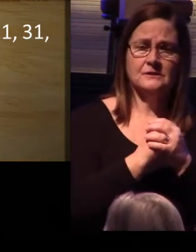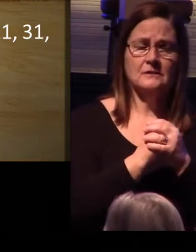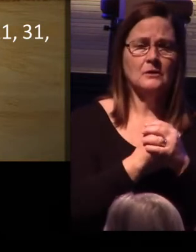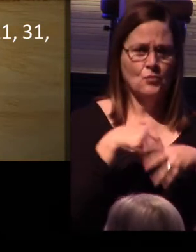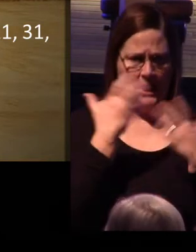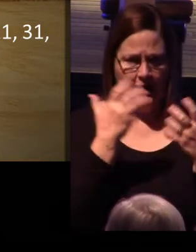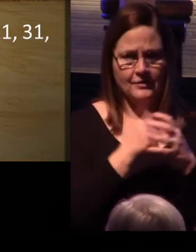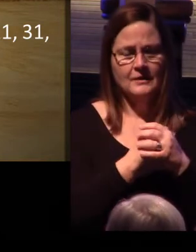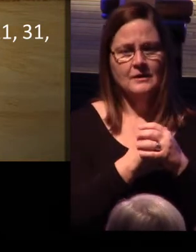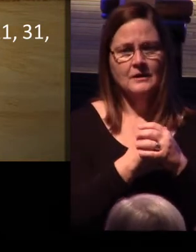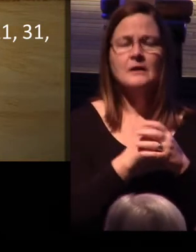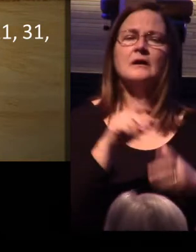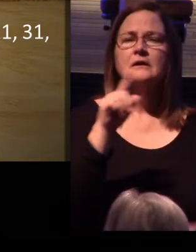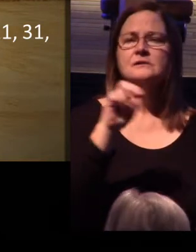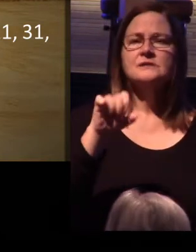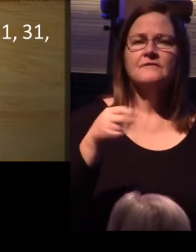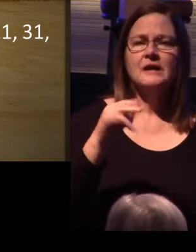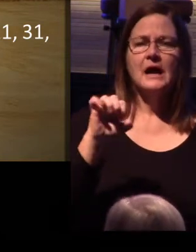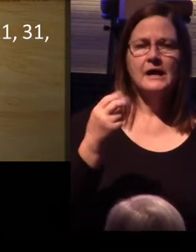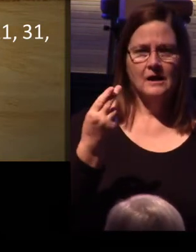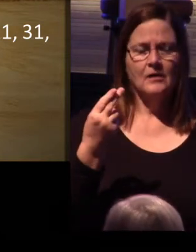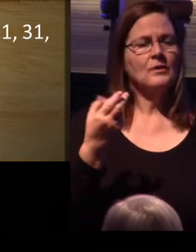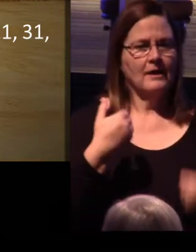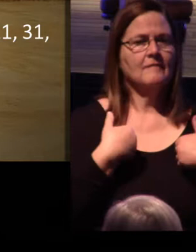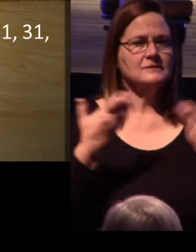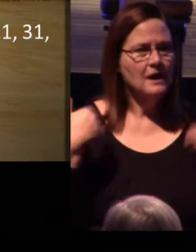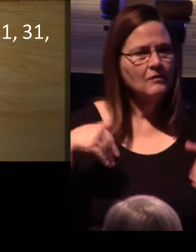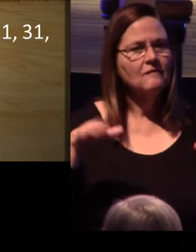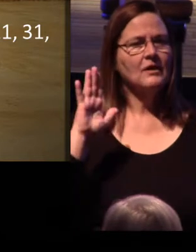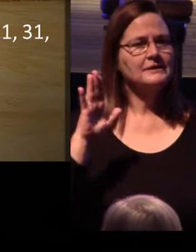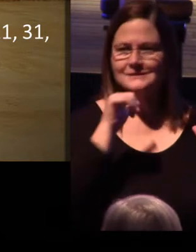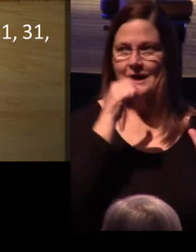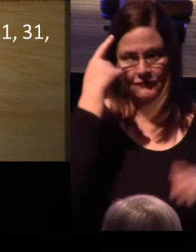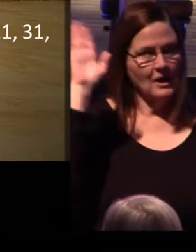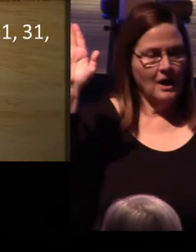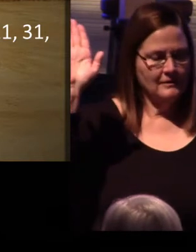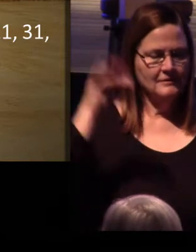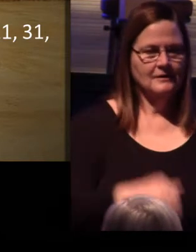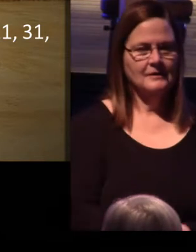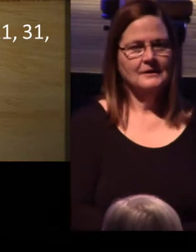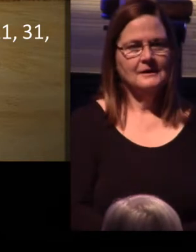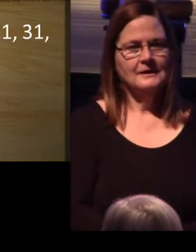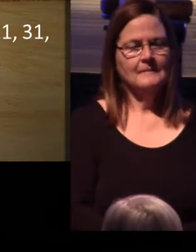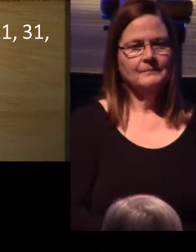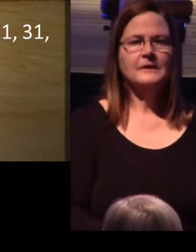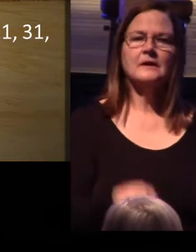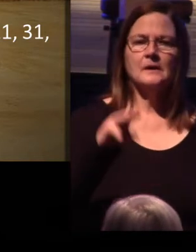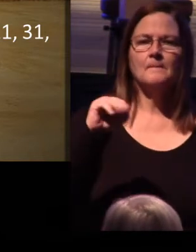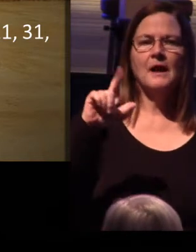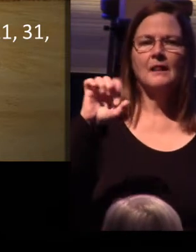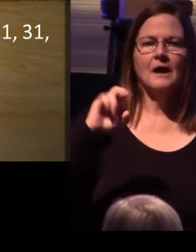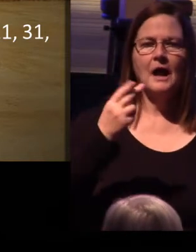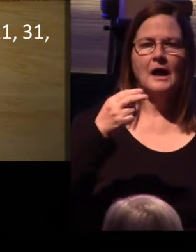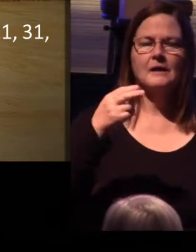well. In Zephaniah, we have sacrifice, not the kind as unto God. Of course,